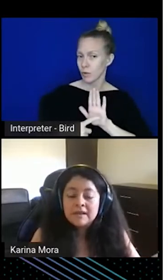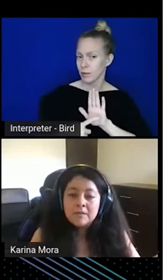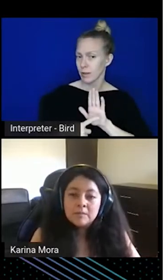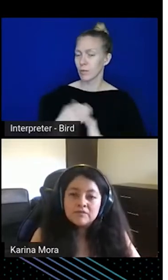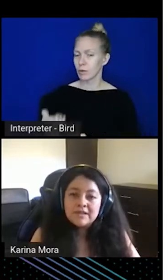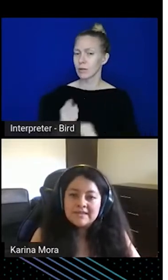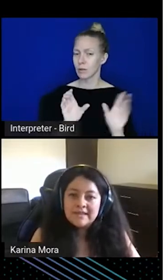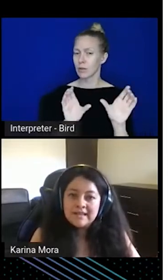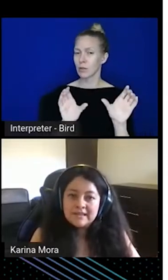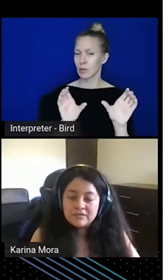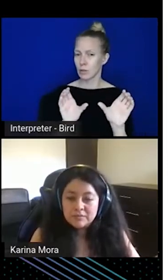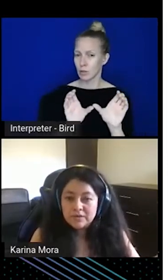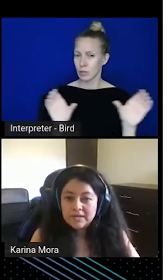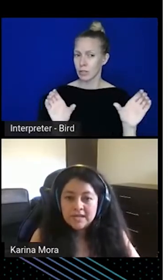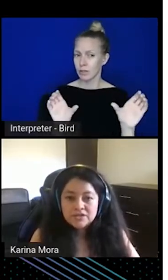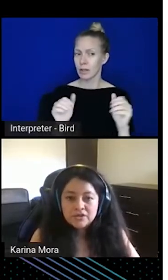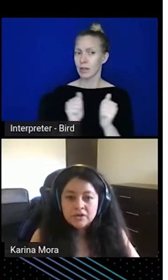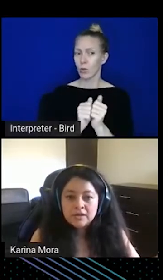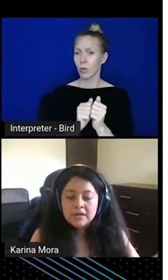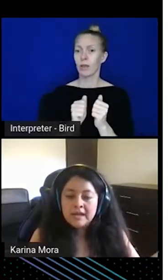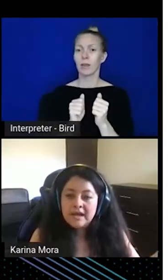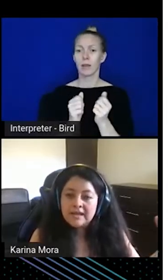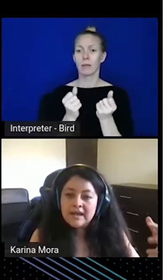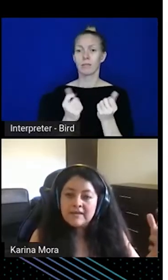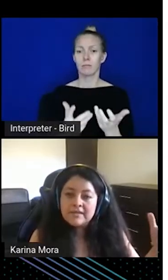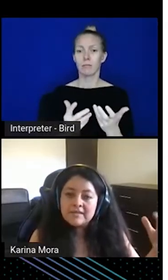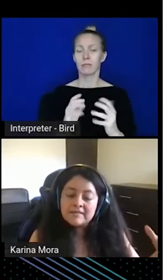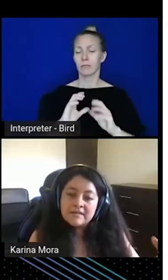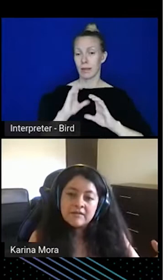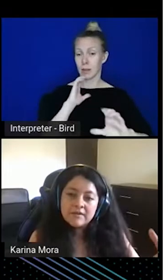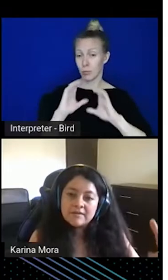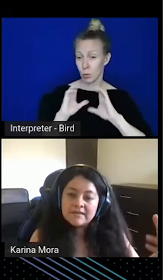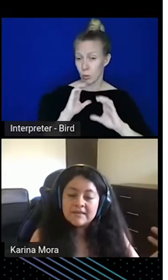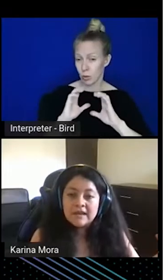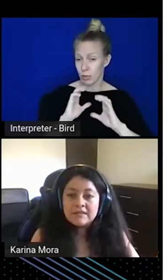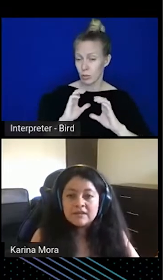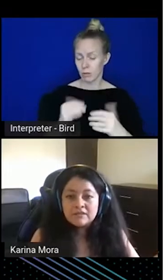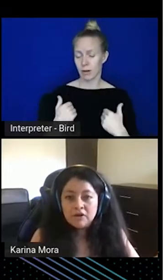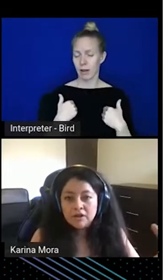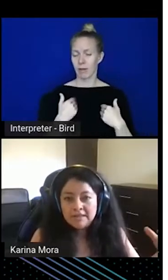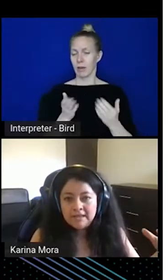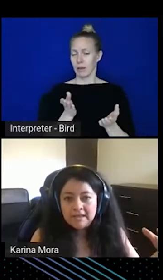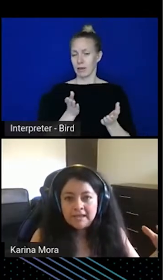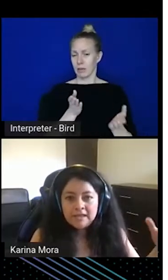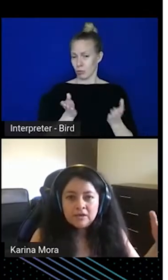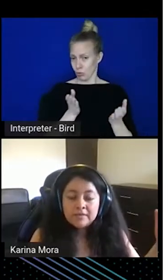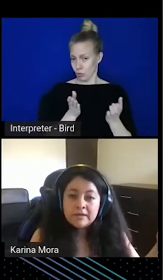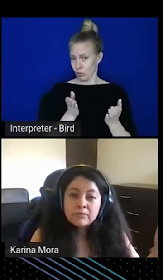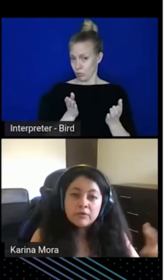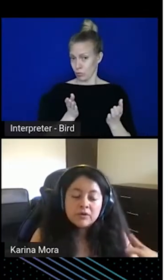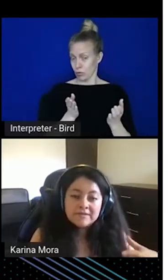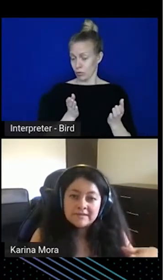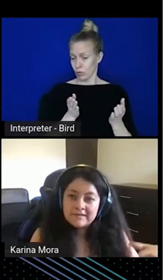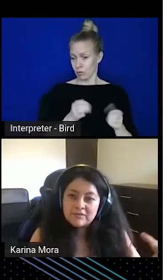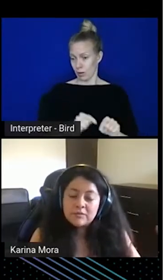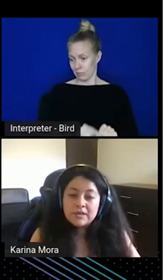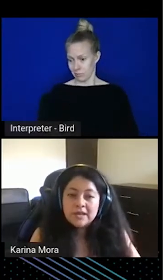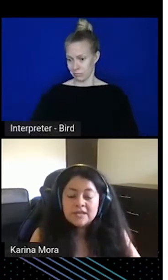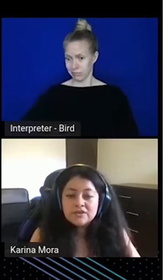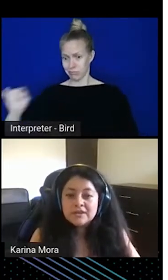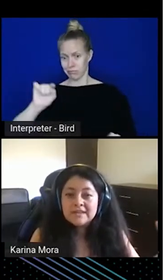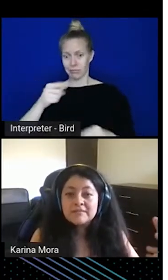in the mutual TLS communication, and having the servers that handles all the the rules in